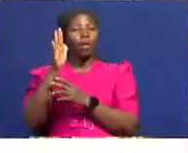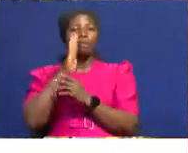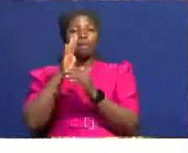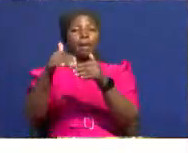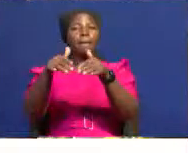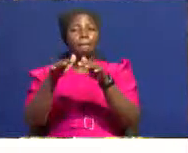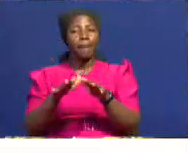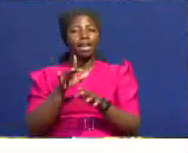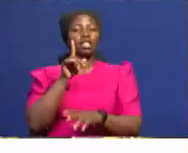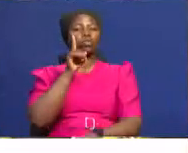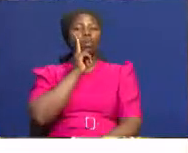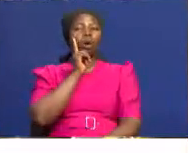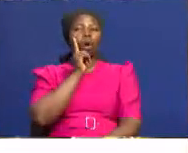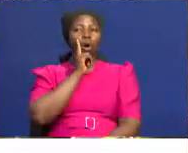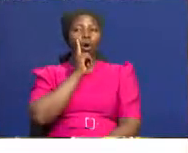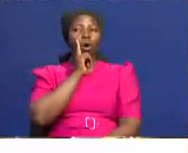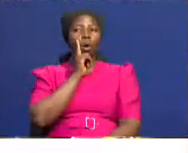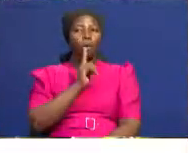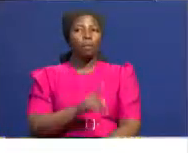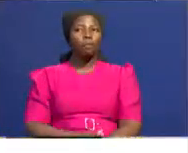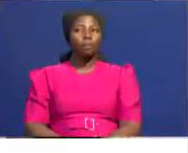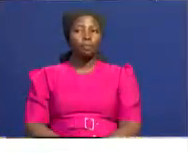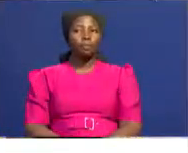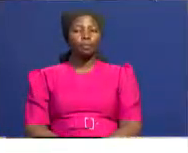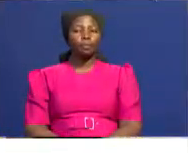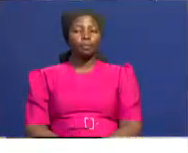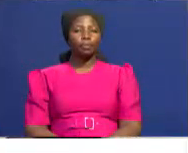Marco for Legends Edition.